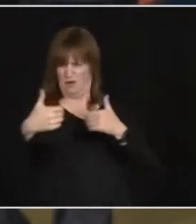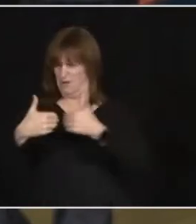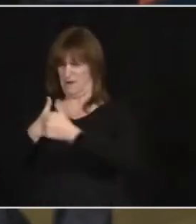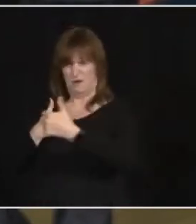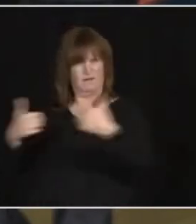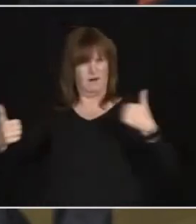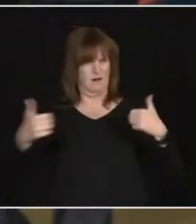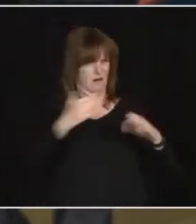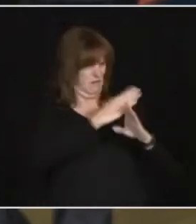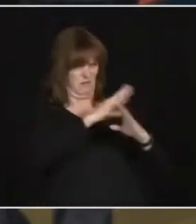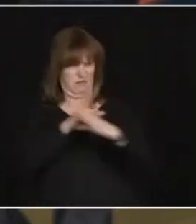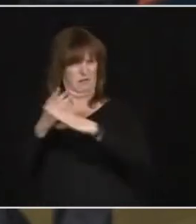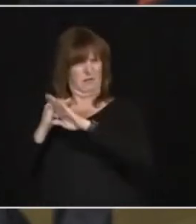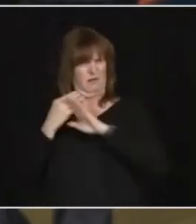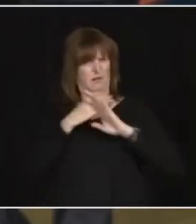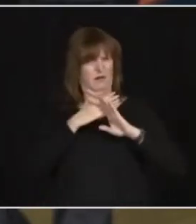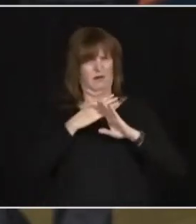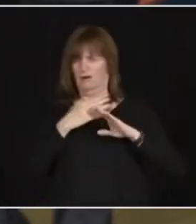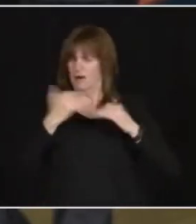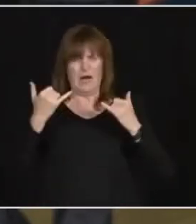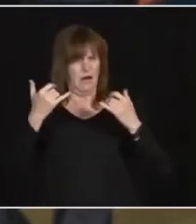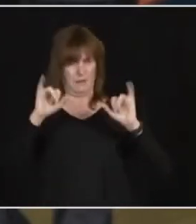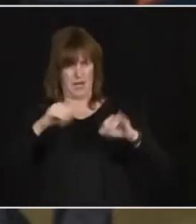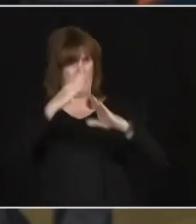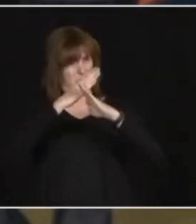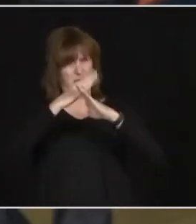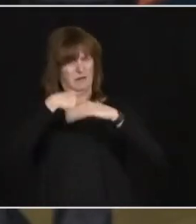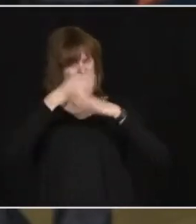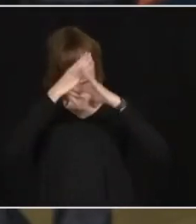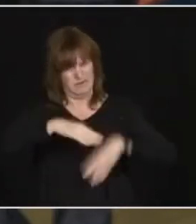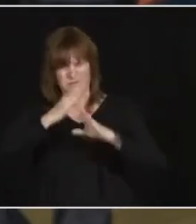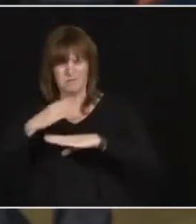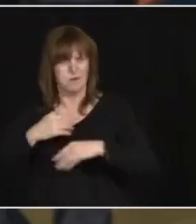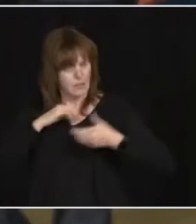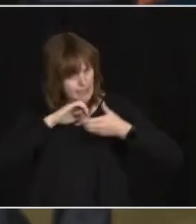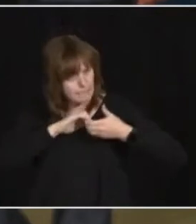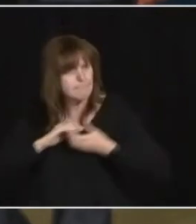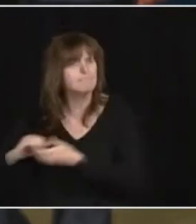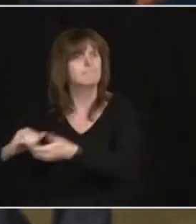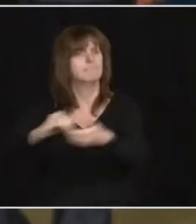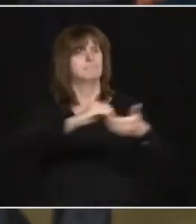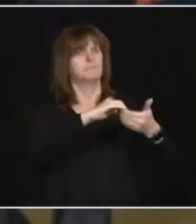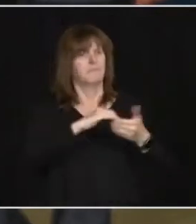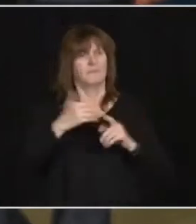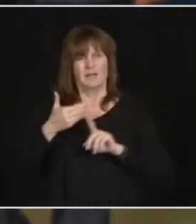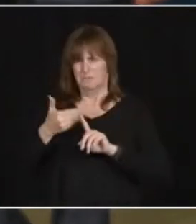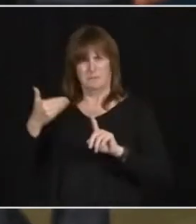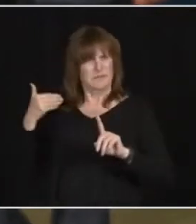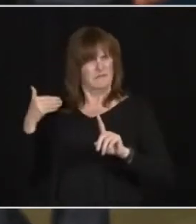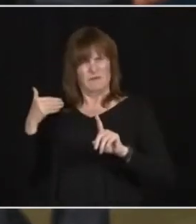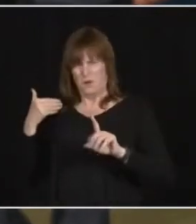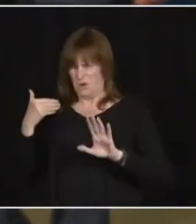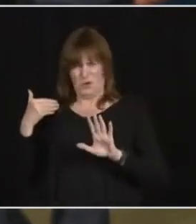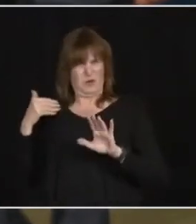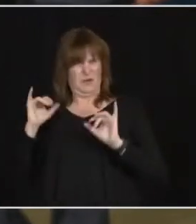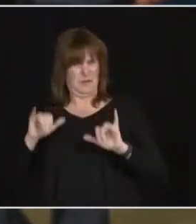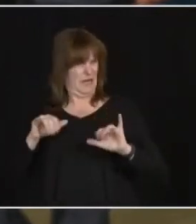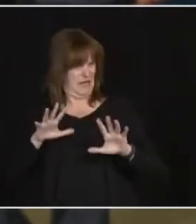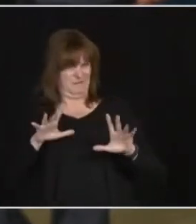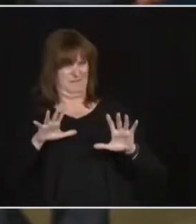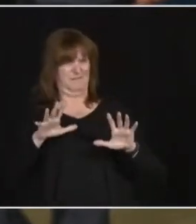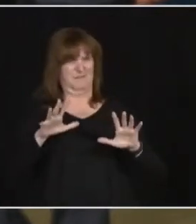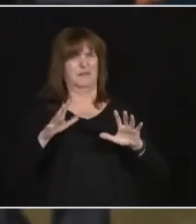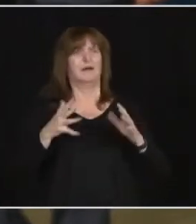Ontario's world-class health agencies away in silos. That project culminated in the creation of Ontario